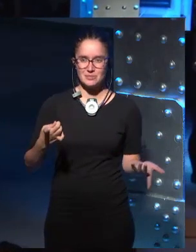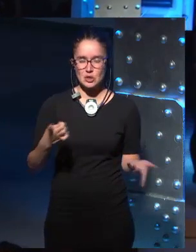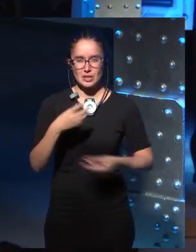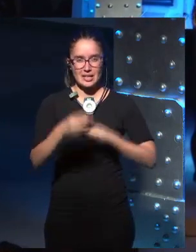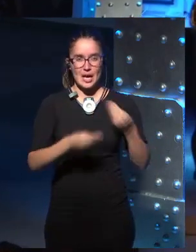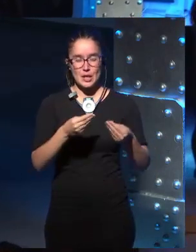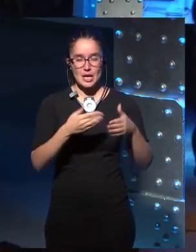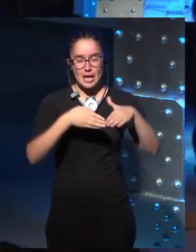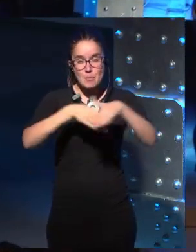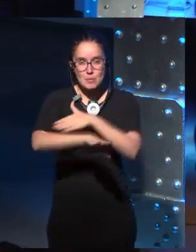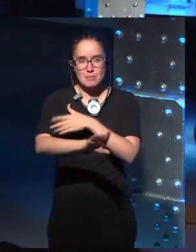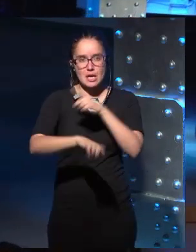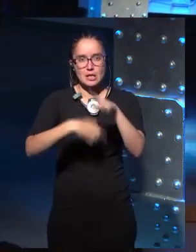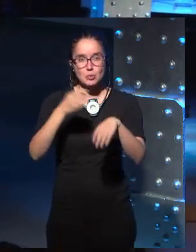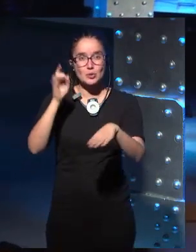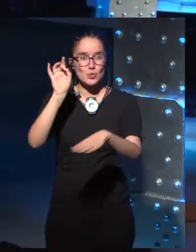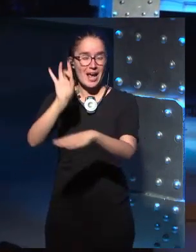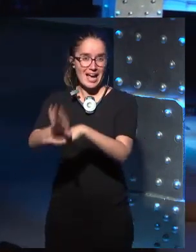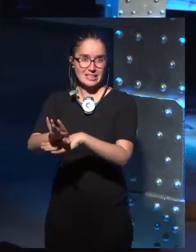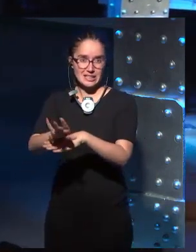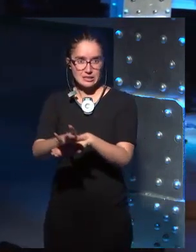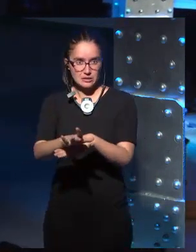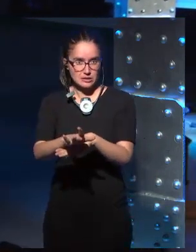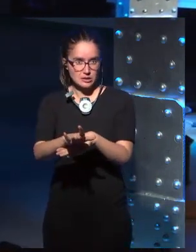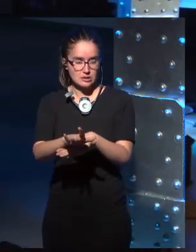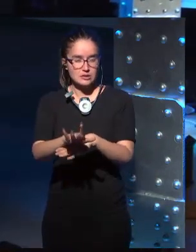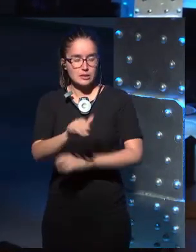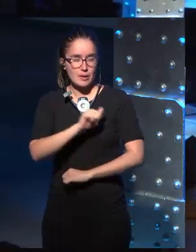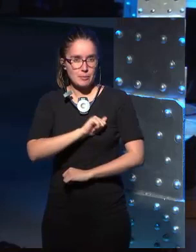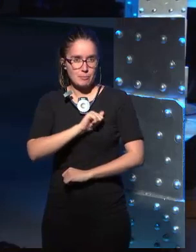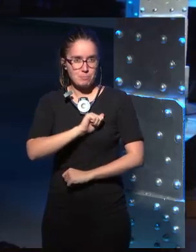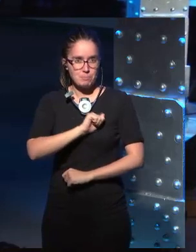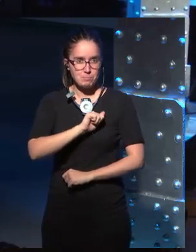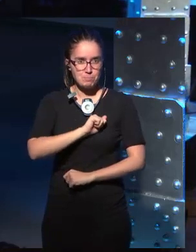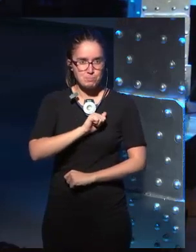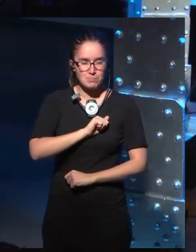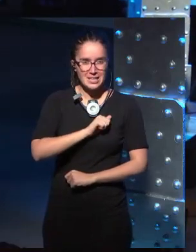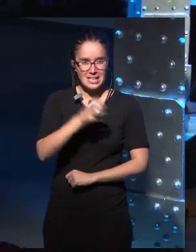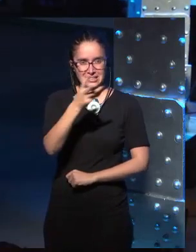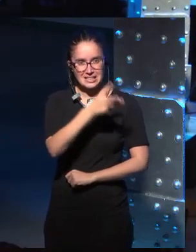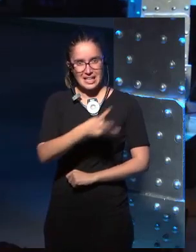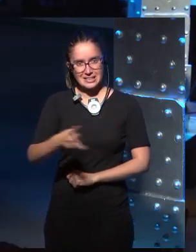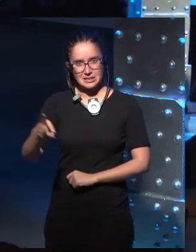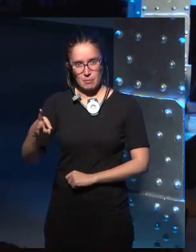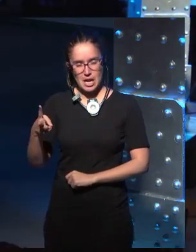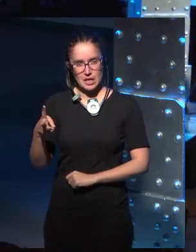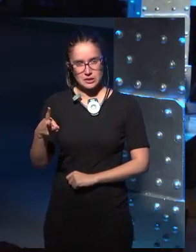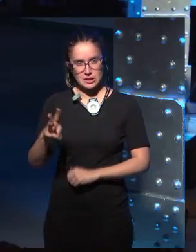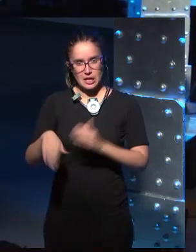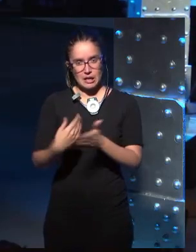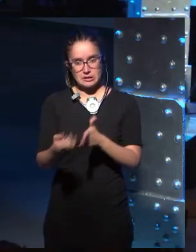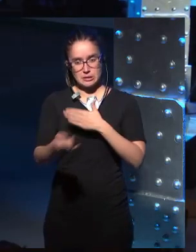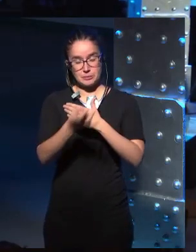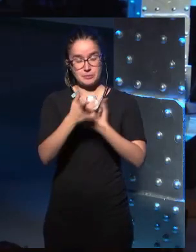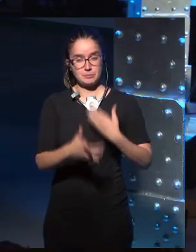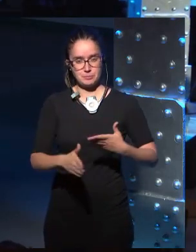it as a postcard. So you have to wait. Let's say 3 weeks later, you get the postcard at home with